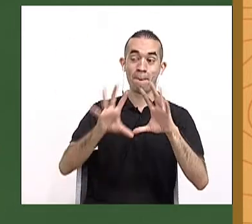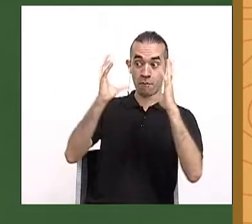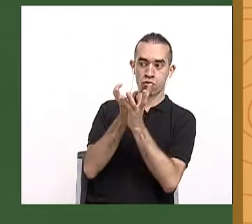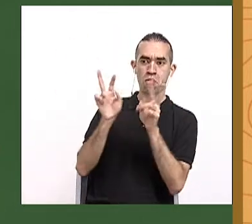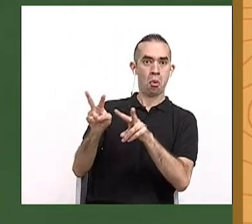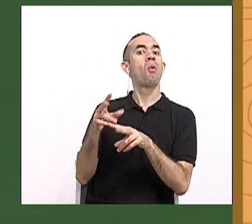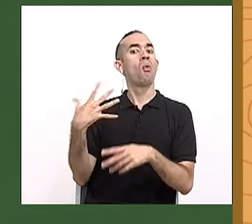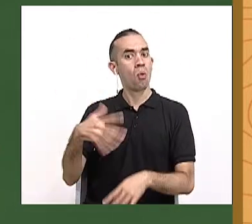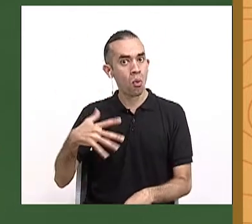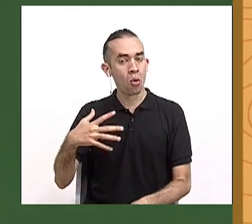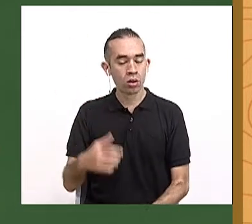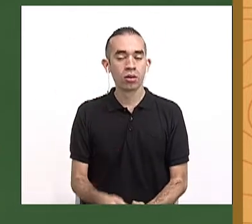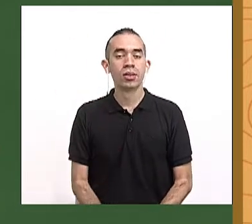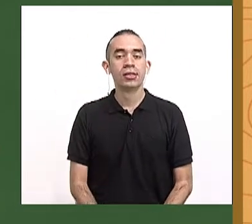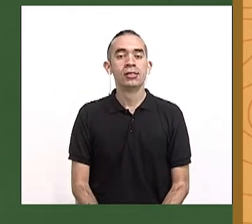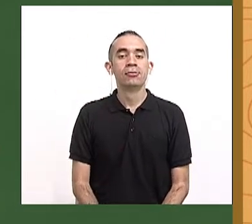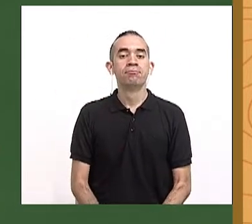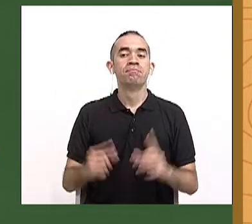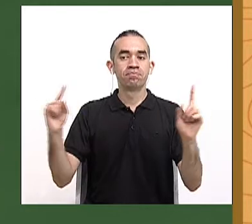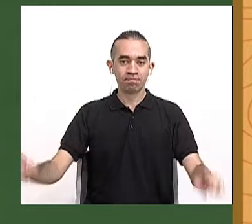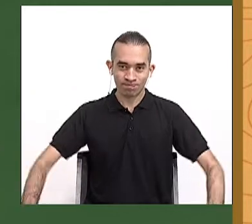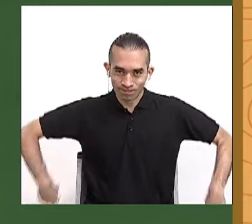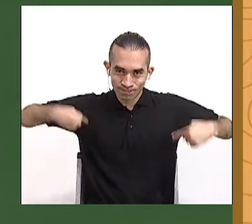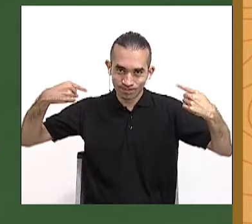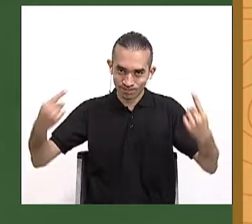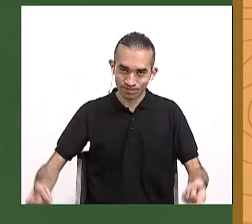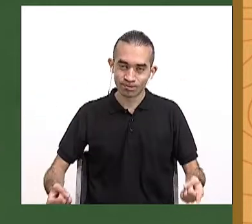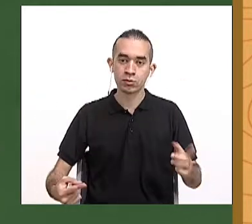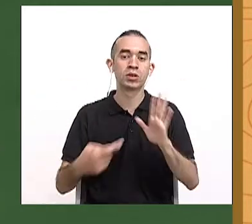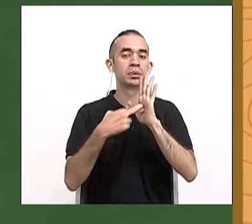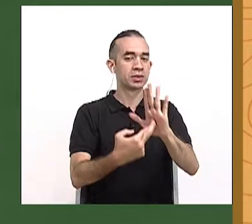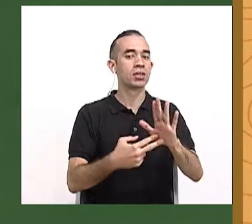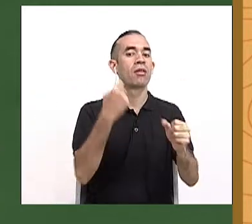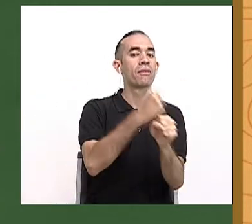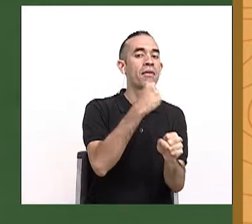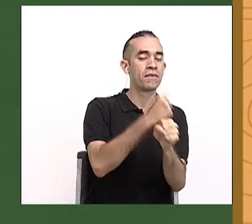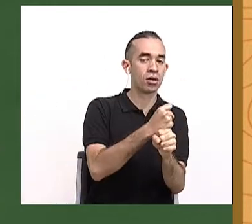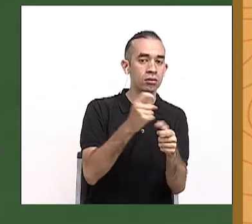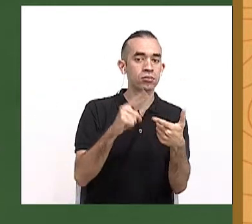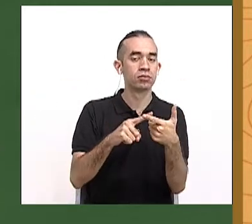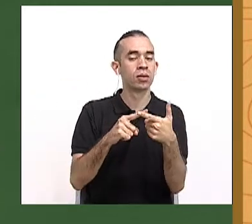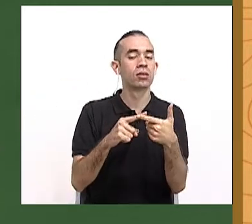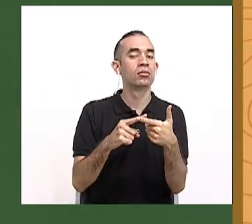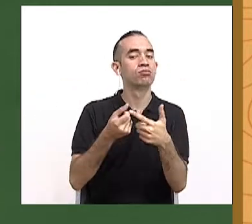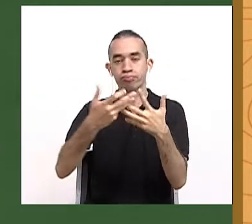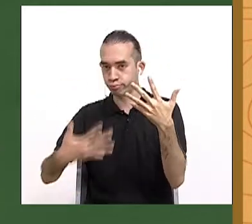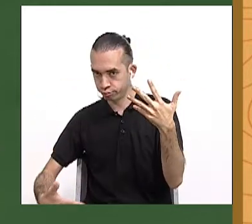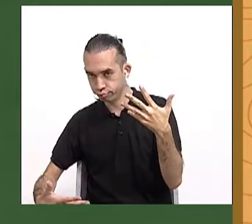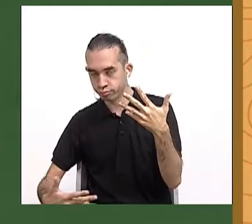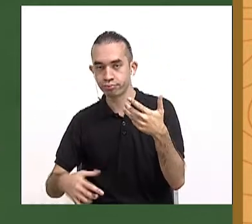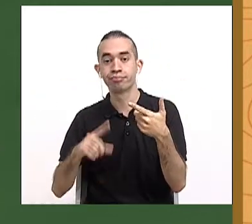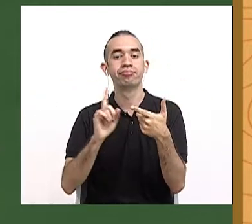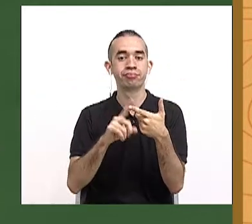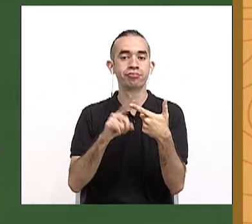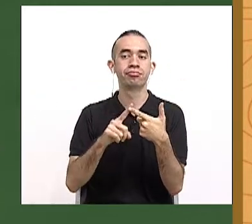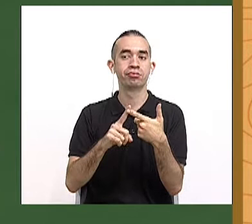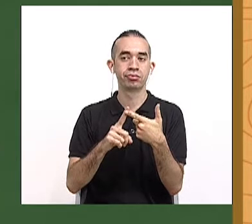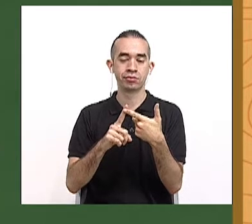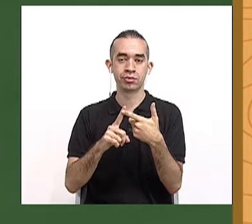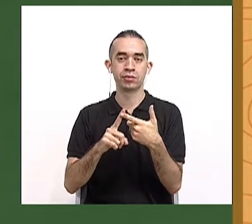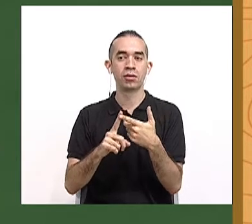carts represent labor, but they also represent more than that. They tell the story of an